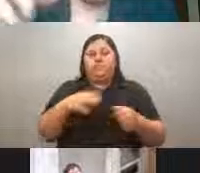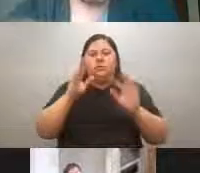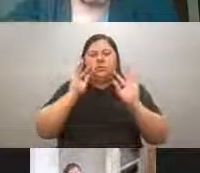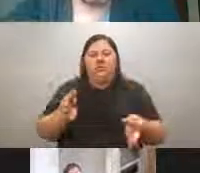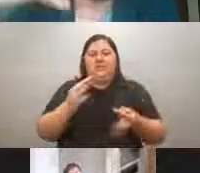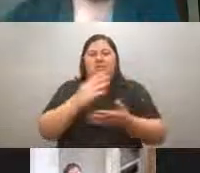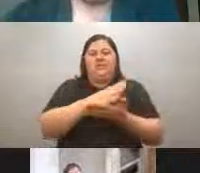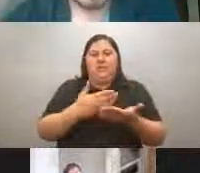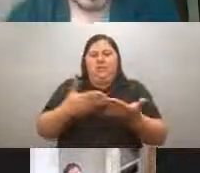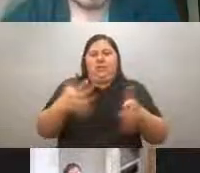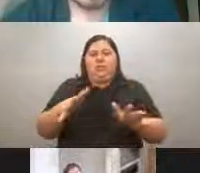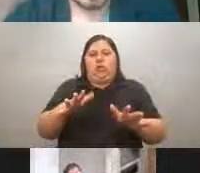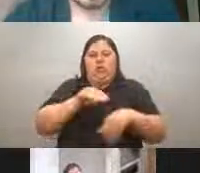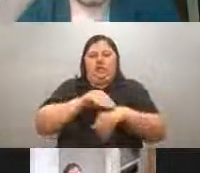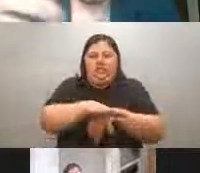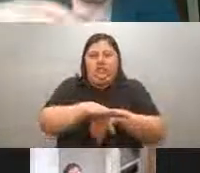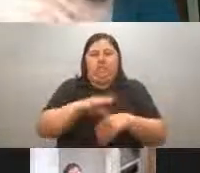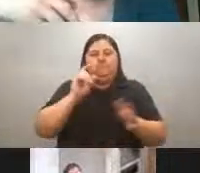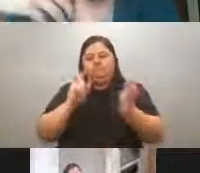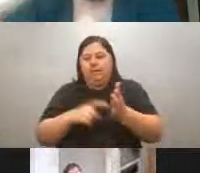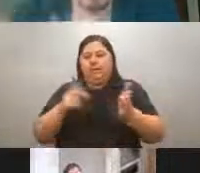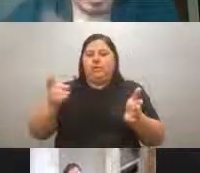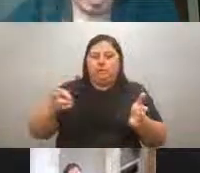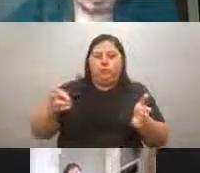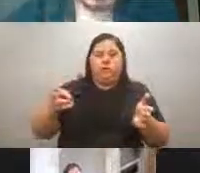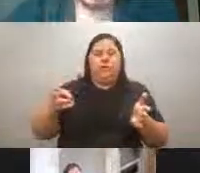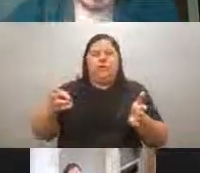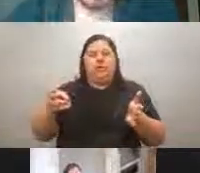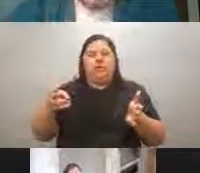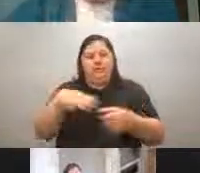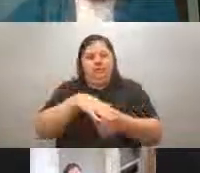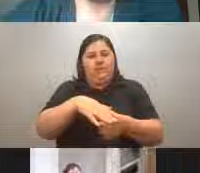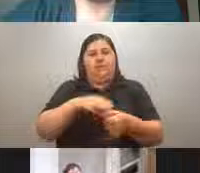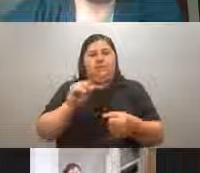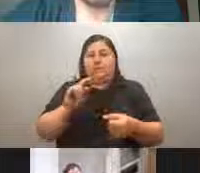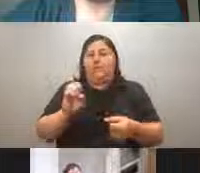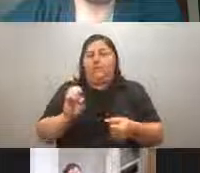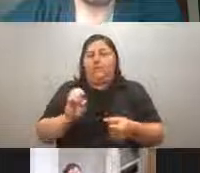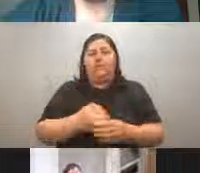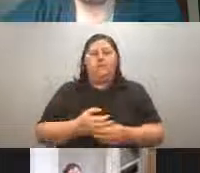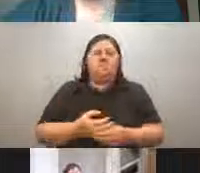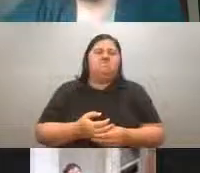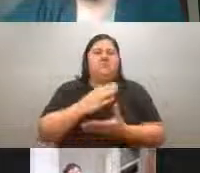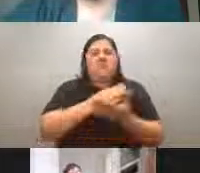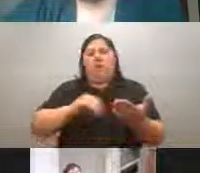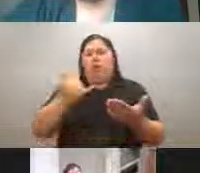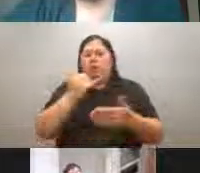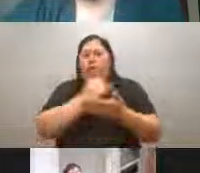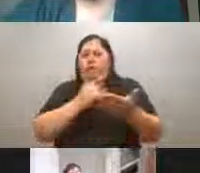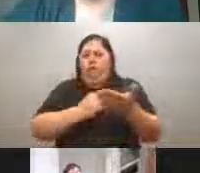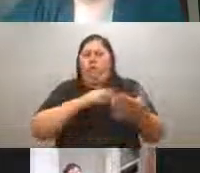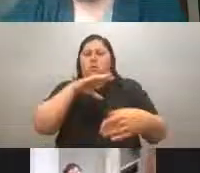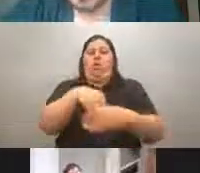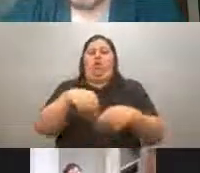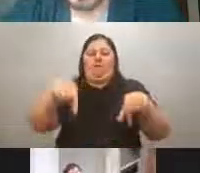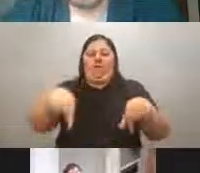at play, acknowledging the history of the site. And there are some other artworks that are also part of this